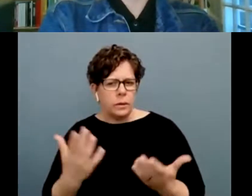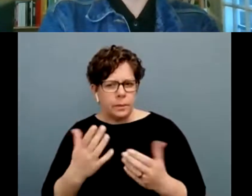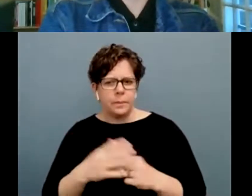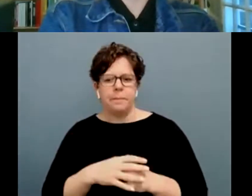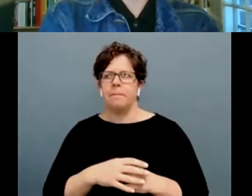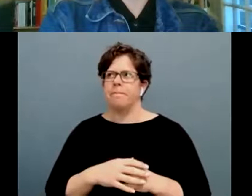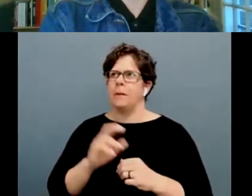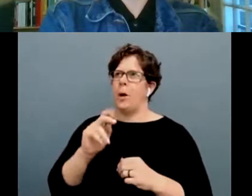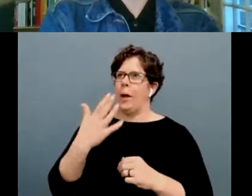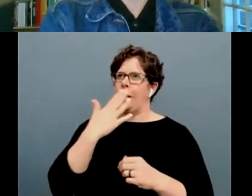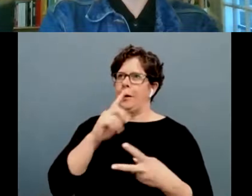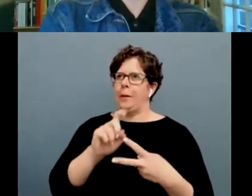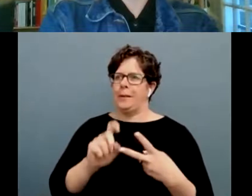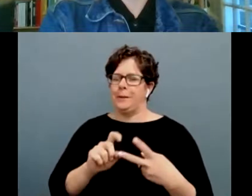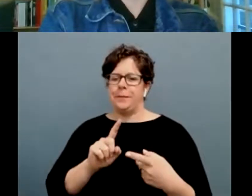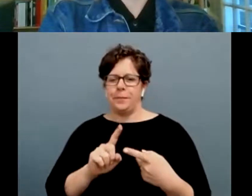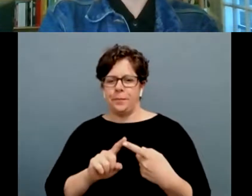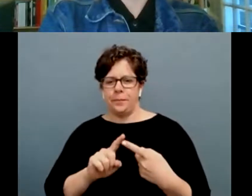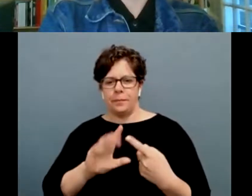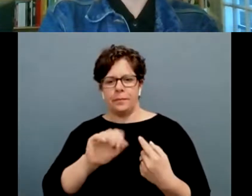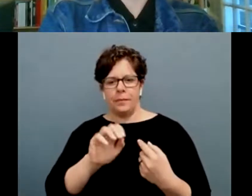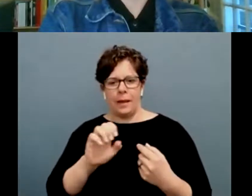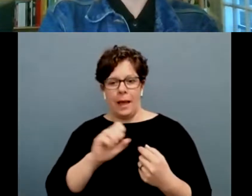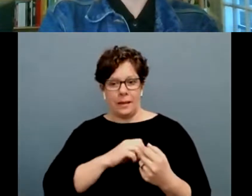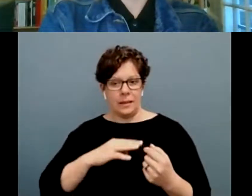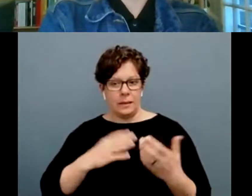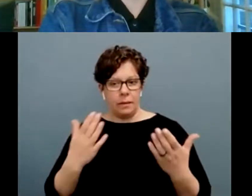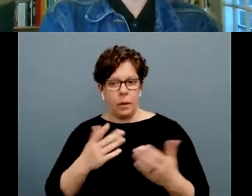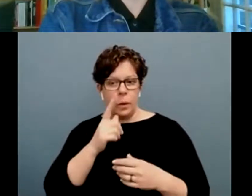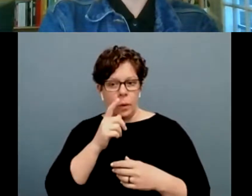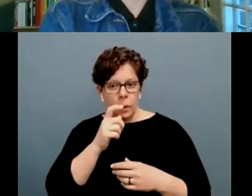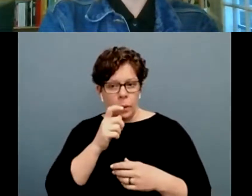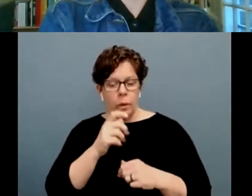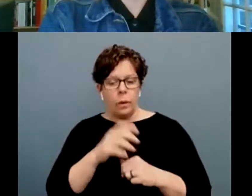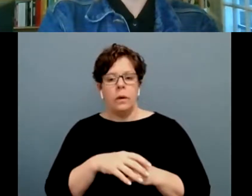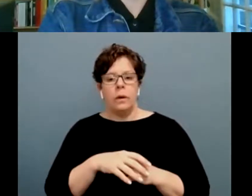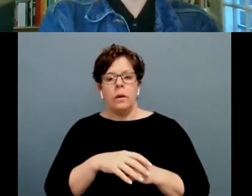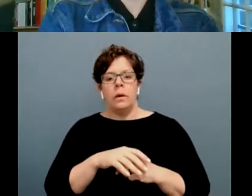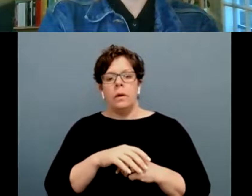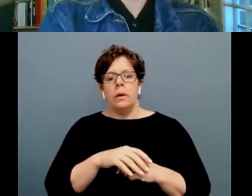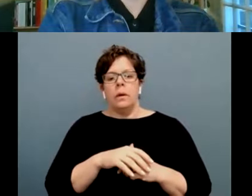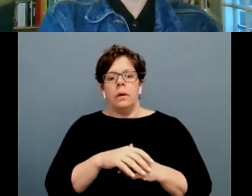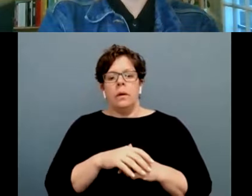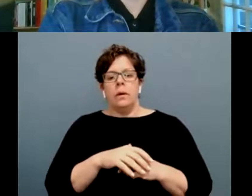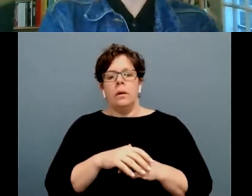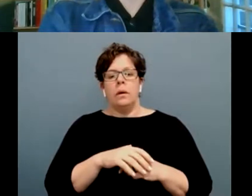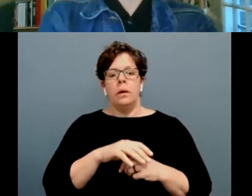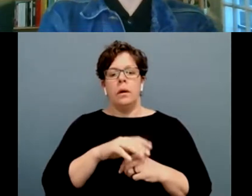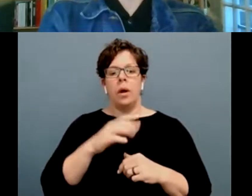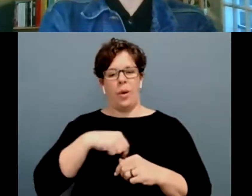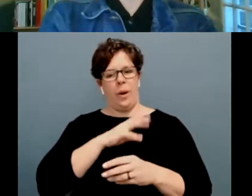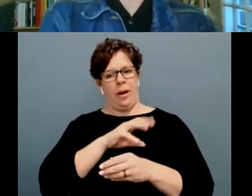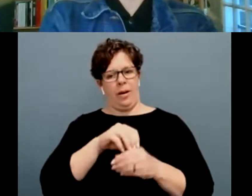Okay, good question. So the Castle House is staffed. We are, the James Castle House is a part of the Boise Arts and